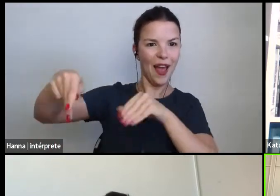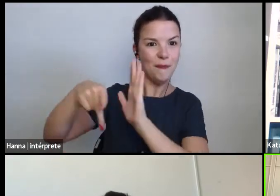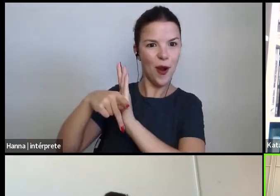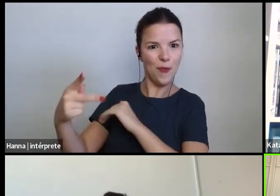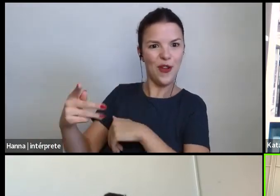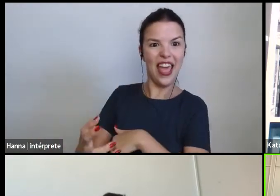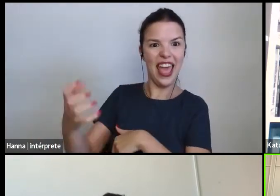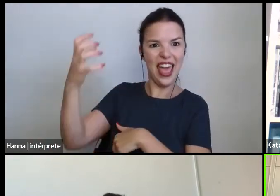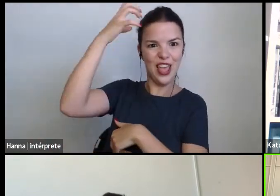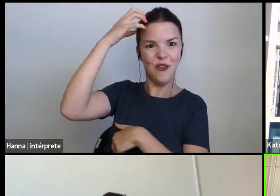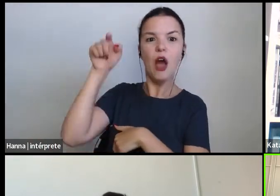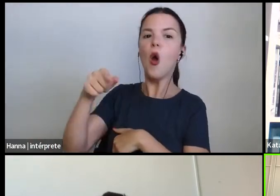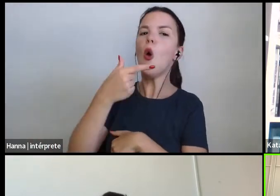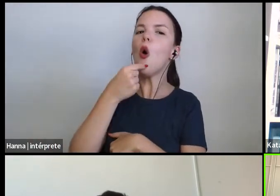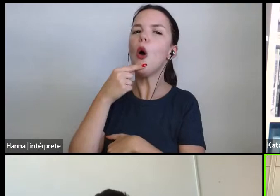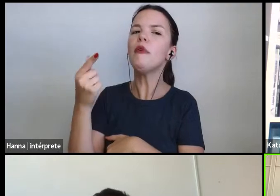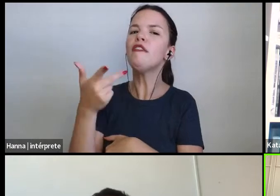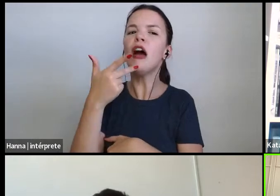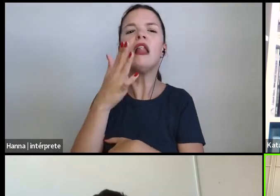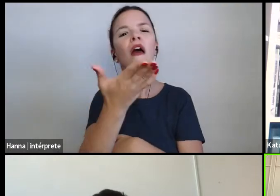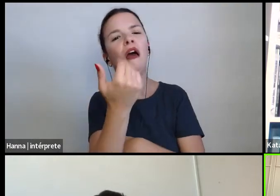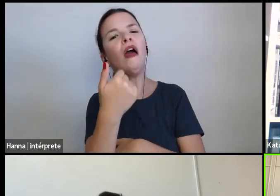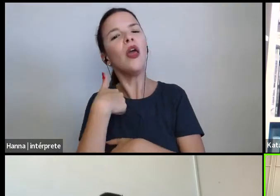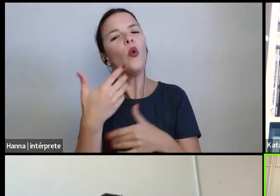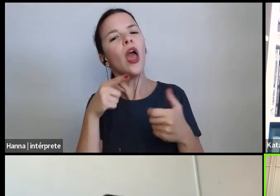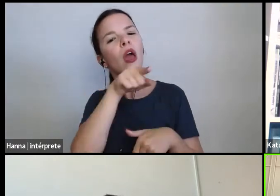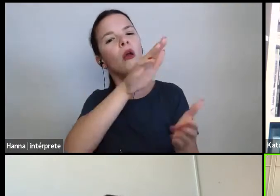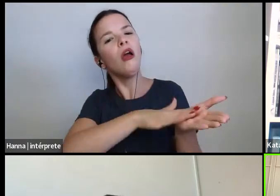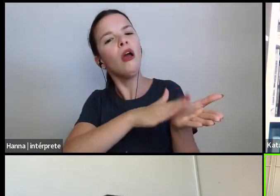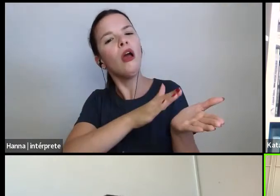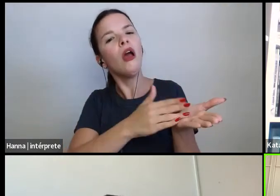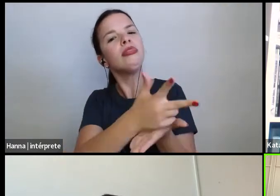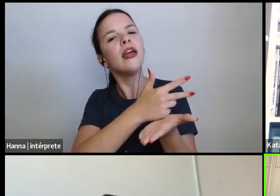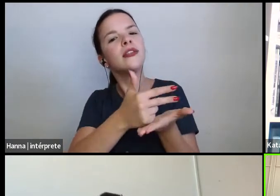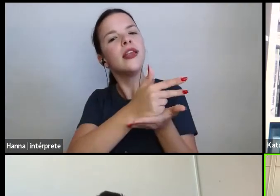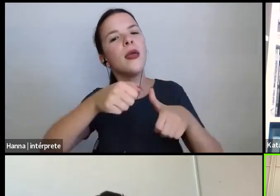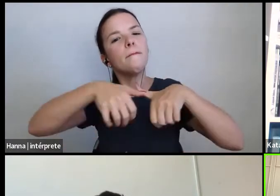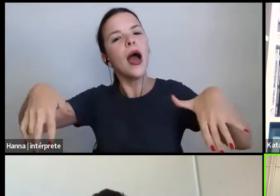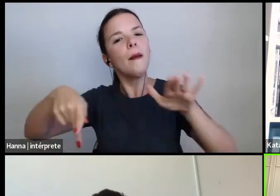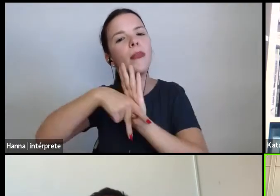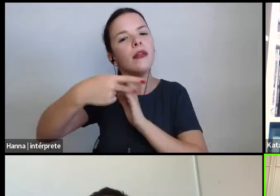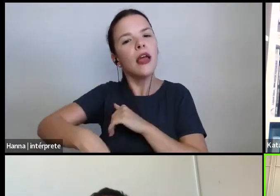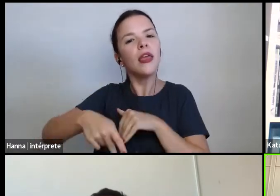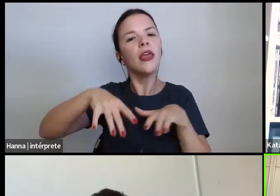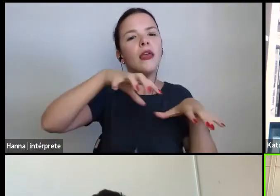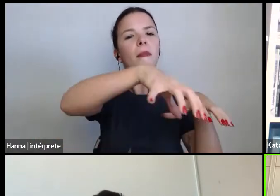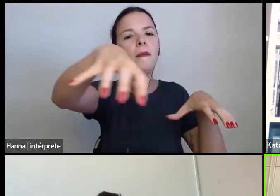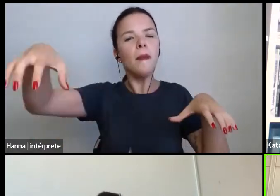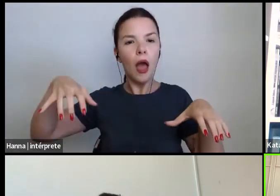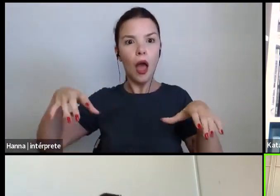became the kingdom itself, and therefore